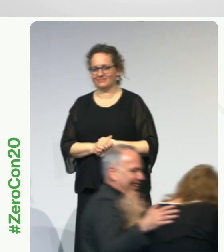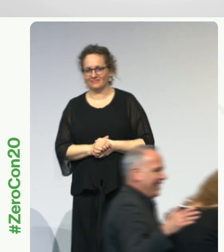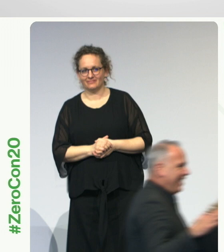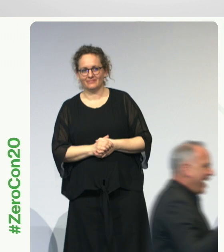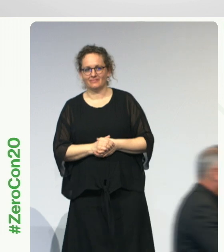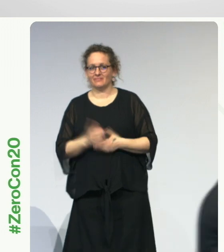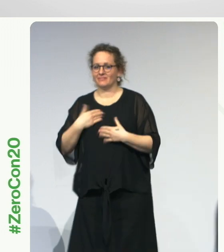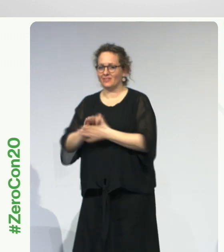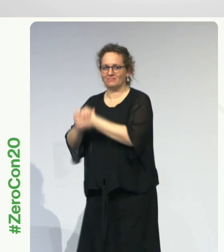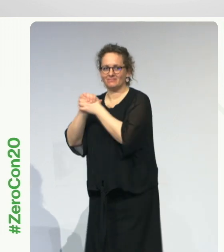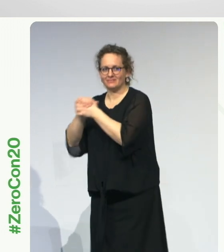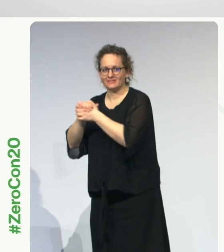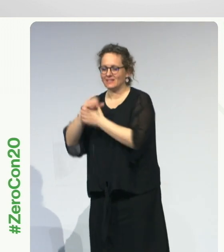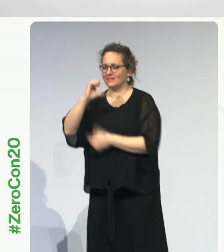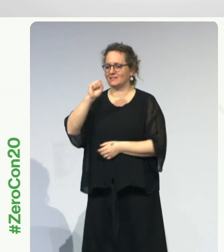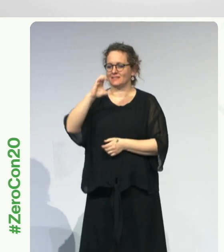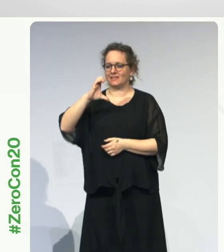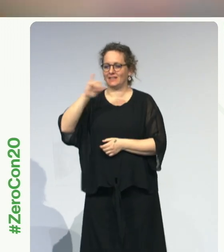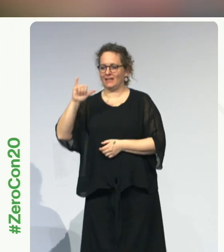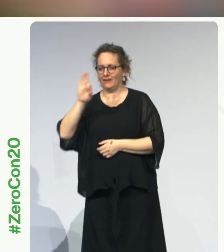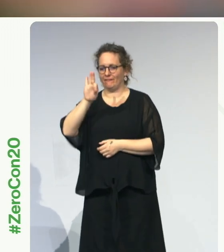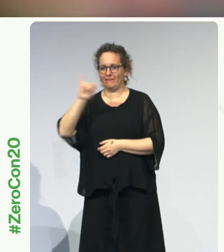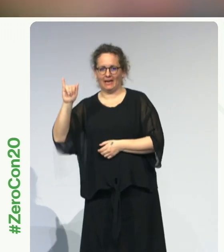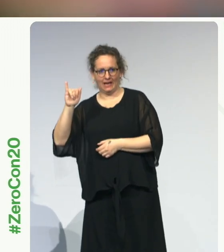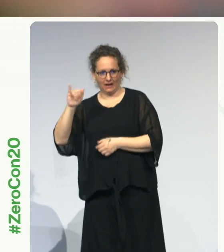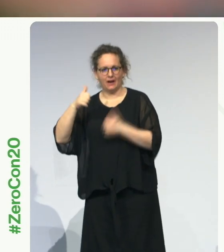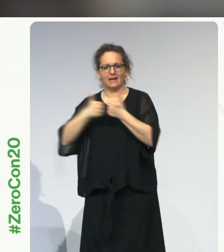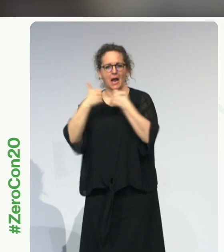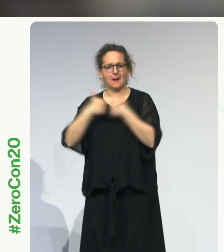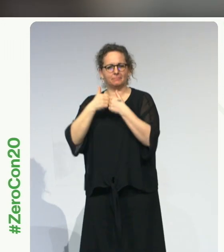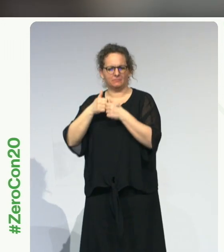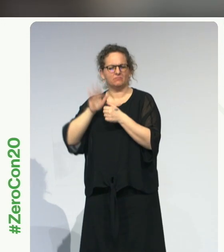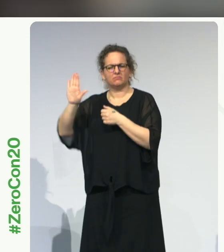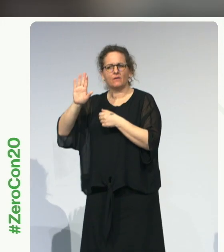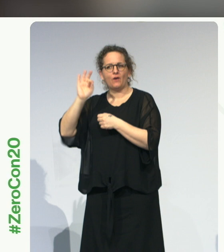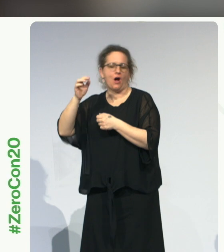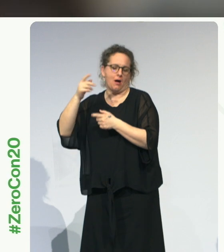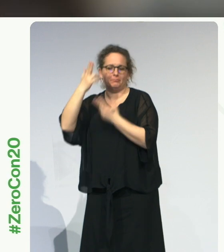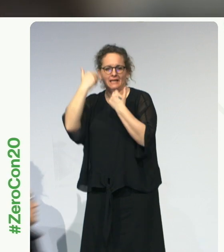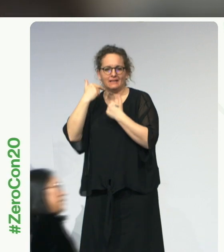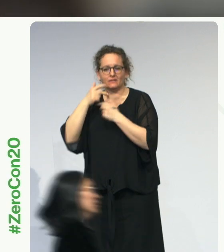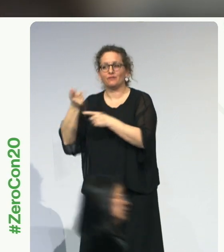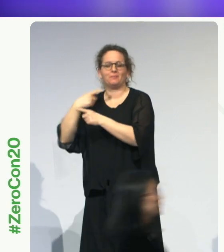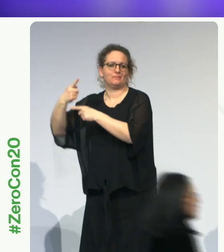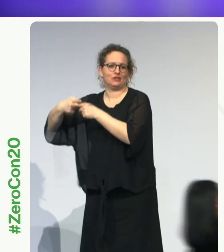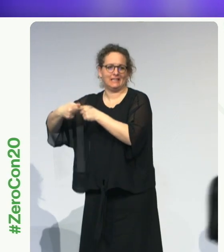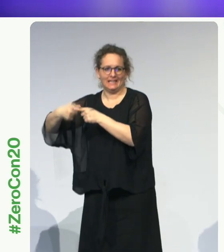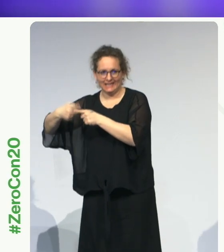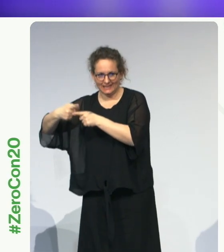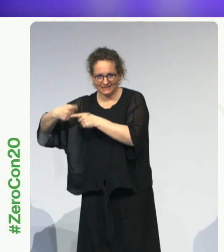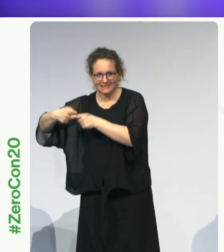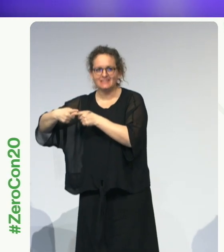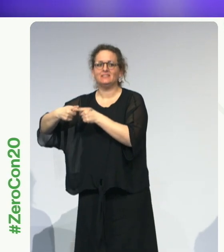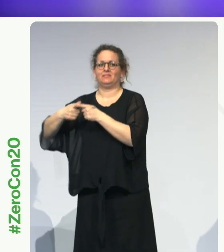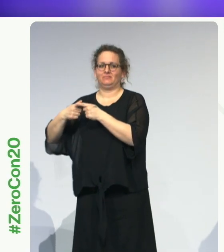Congratulations to Sci-Fi from Greece for Games for the Blind. Games for the Blind is a series of free electronic games designed for blind children,